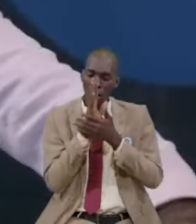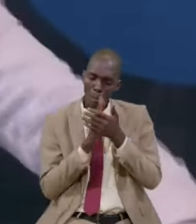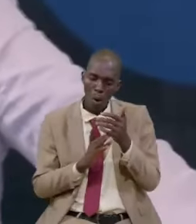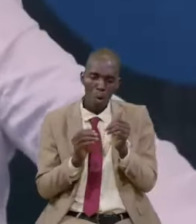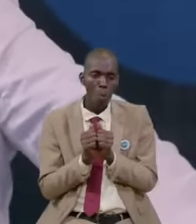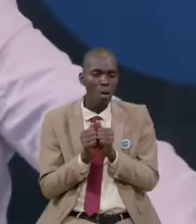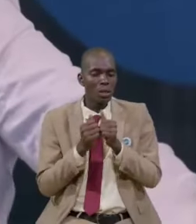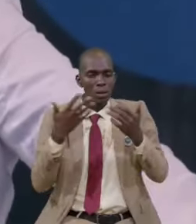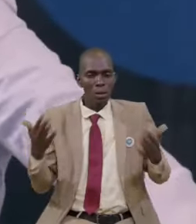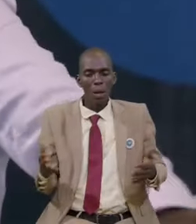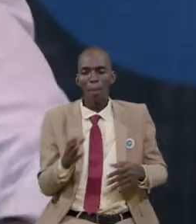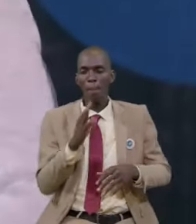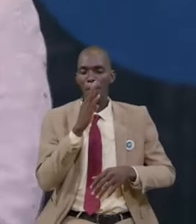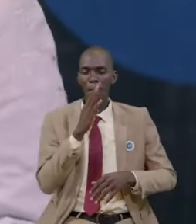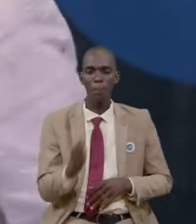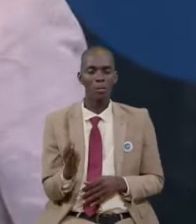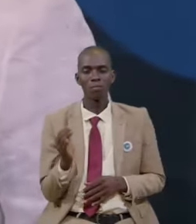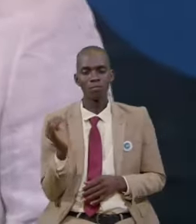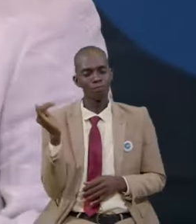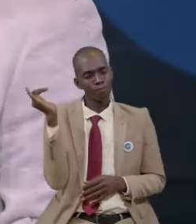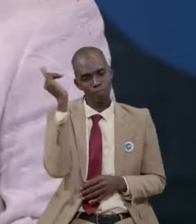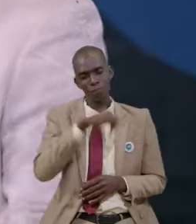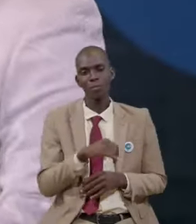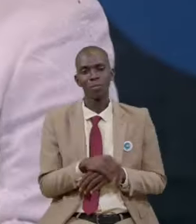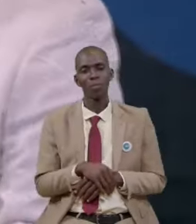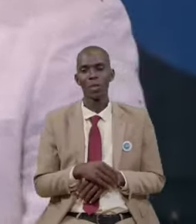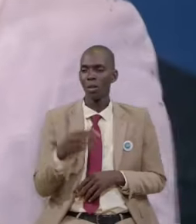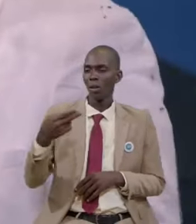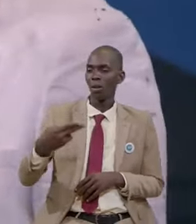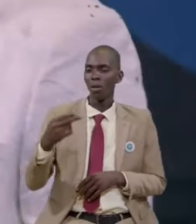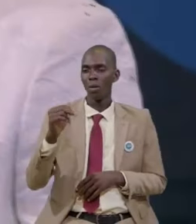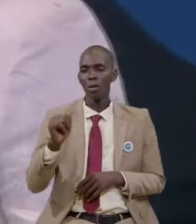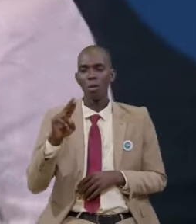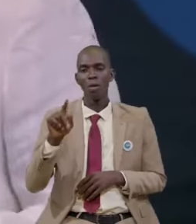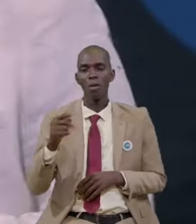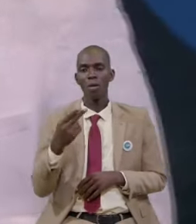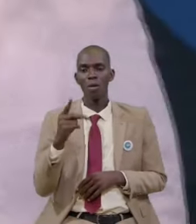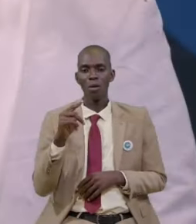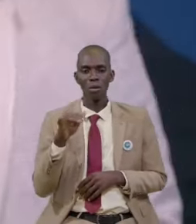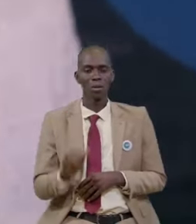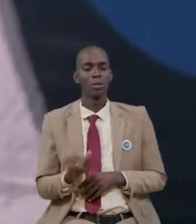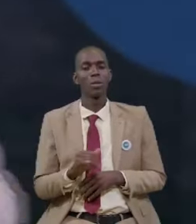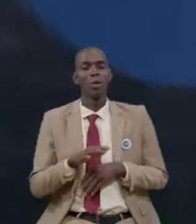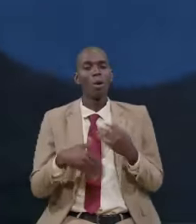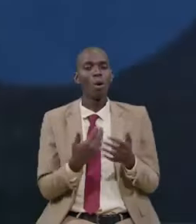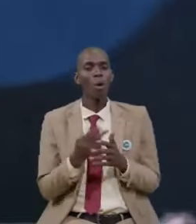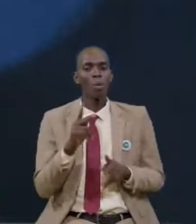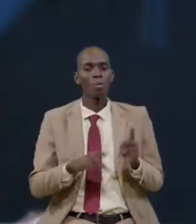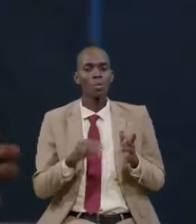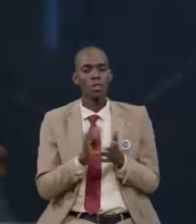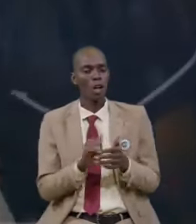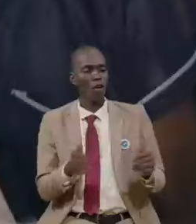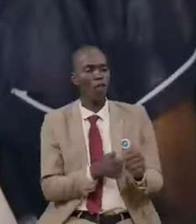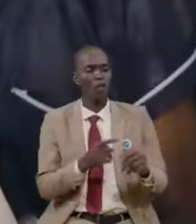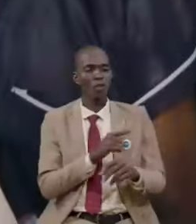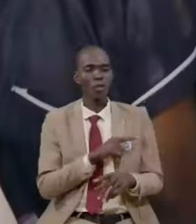Humble without being haughty. You know, those are the people that follow the Lord. All these religious people who are so proud and pompous